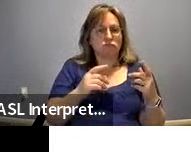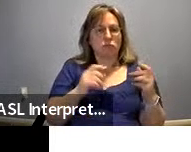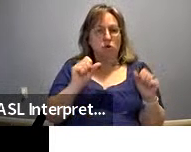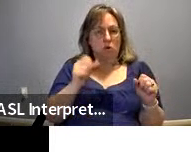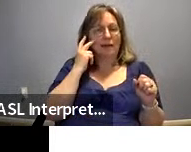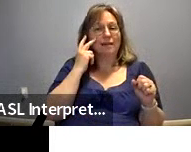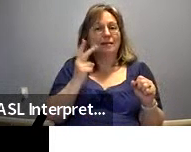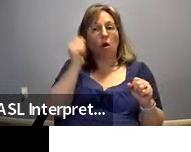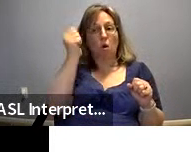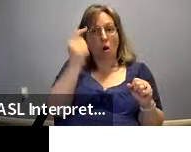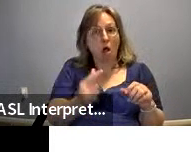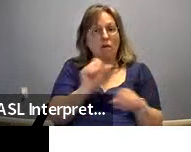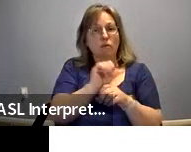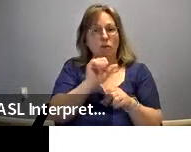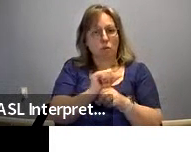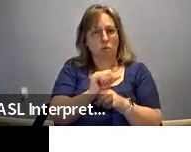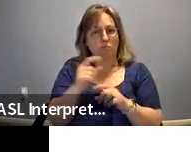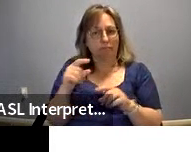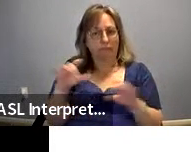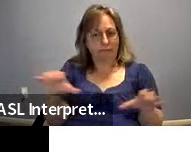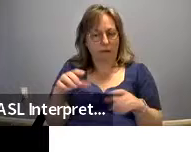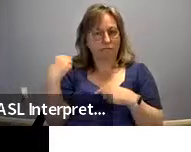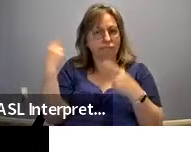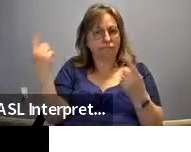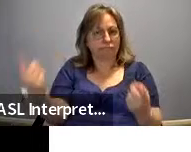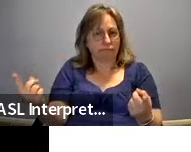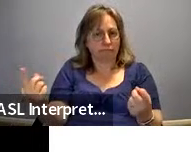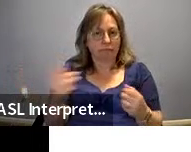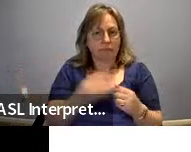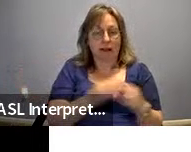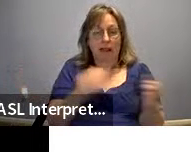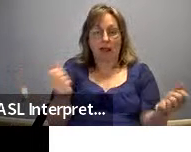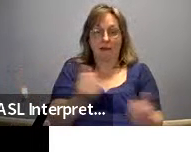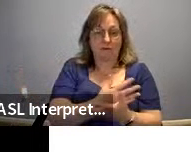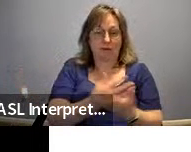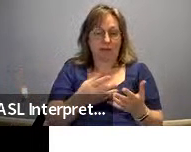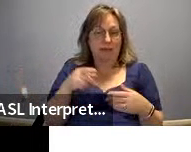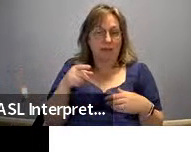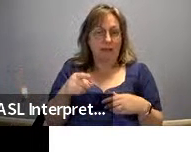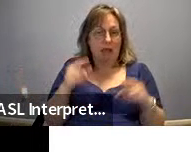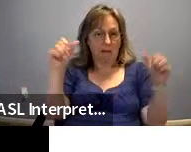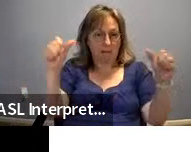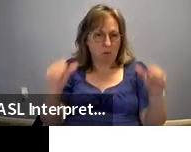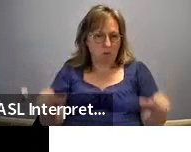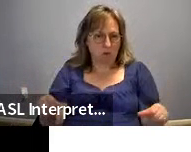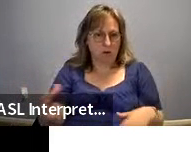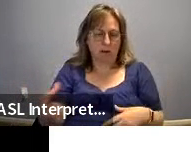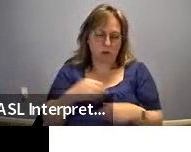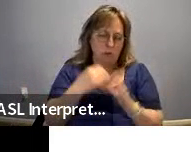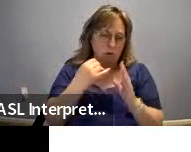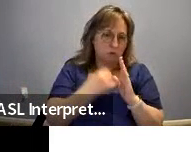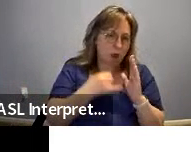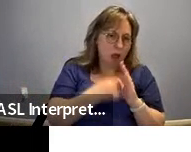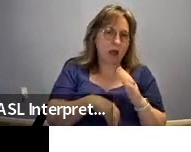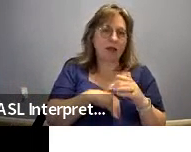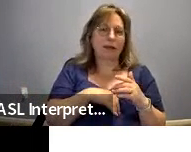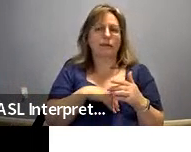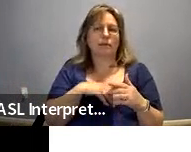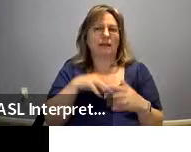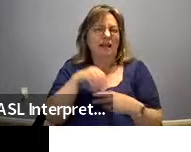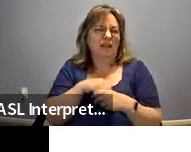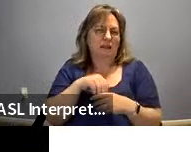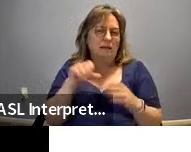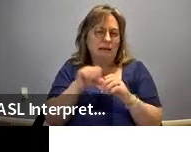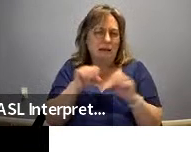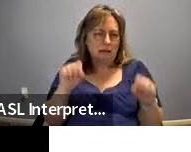You're able to see all the work they've done and all of the things they've posted, including drawings they've done in the system,